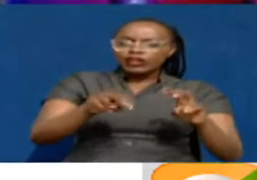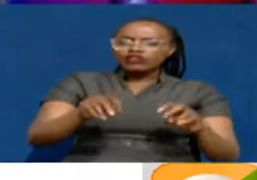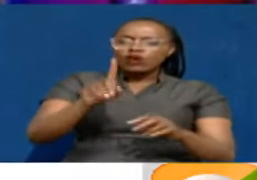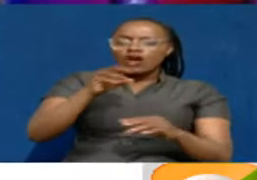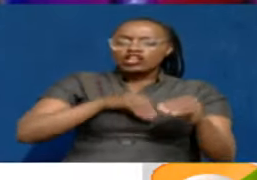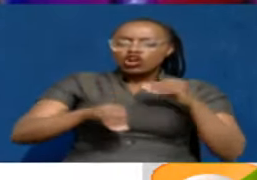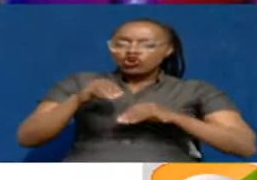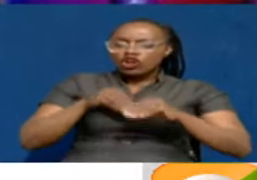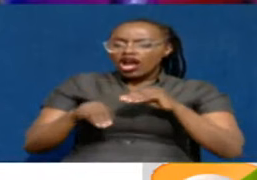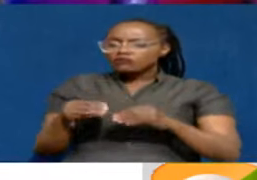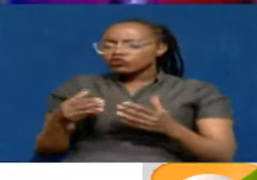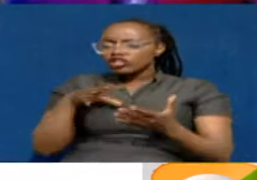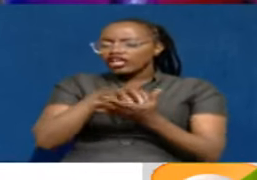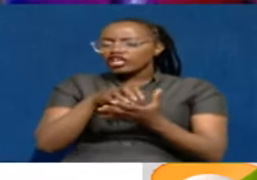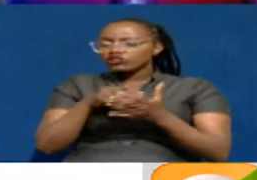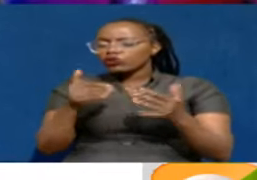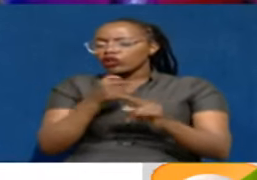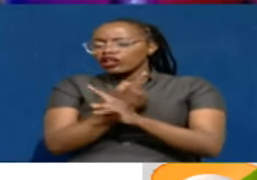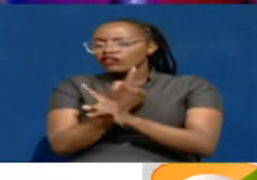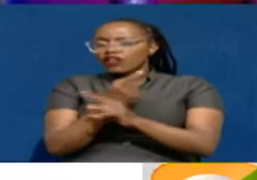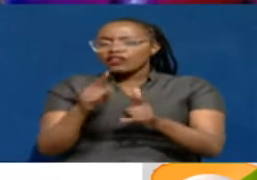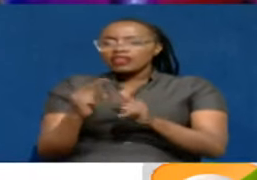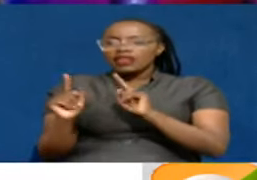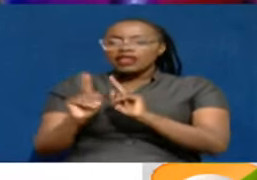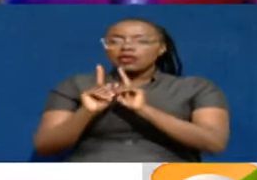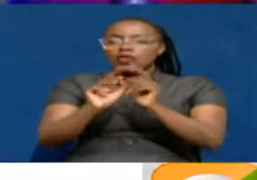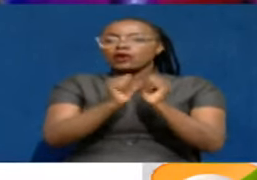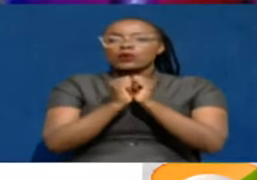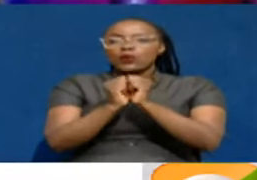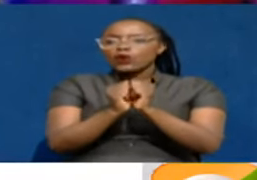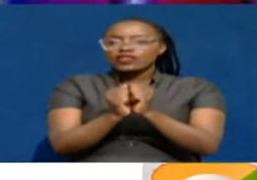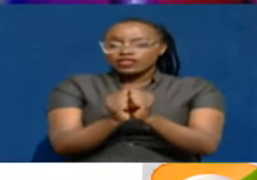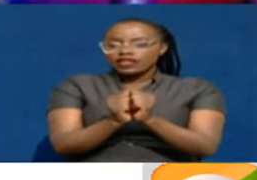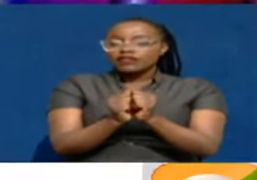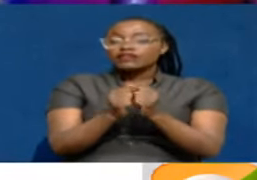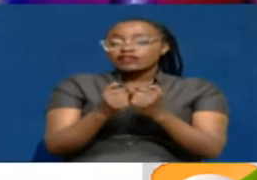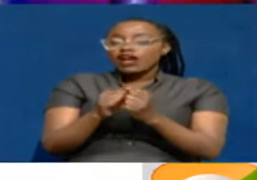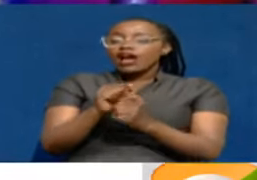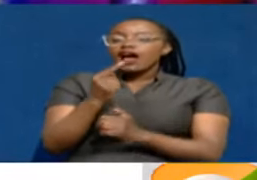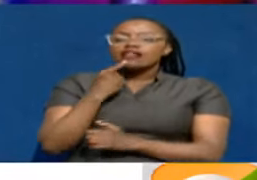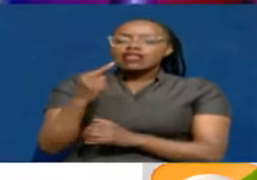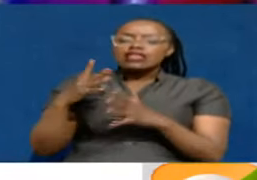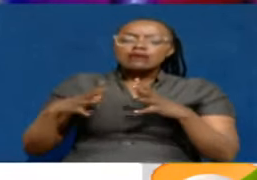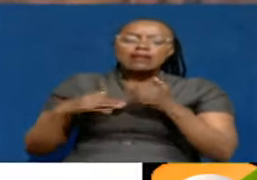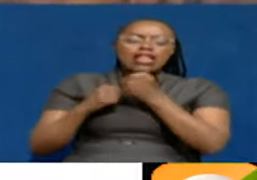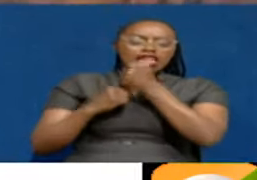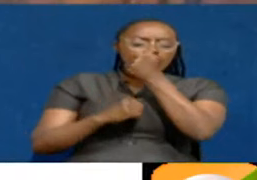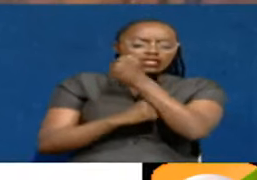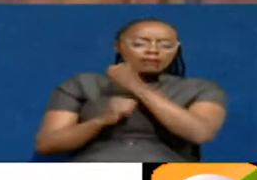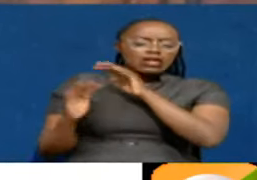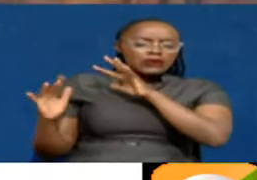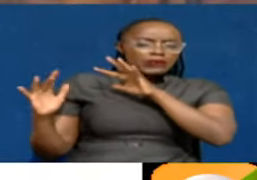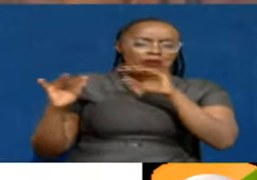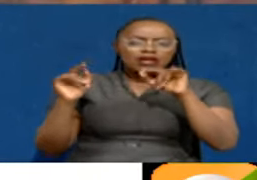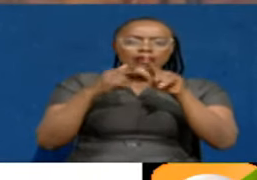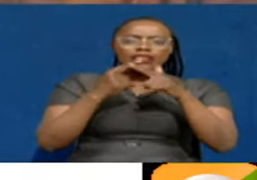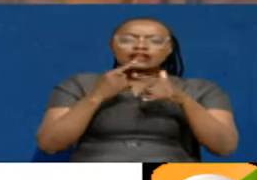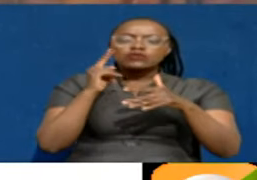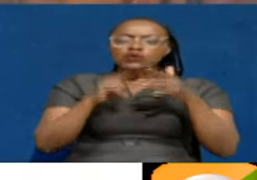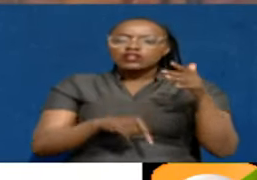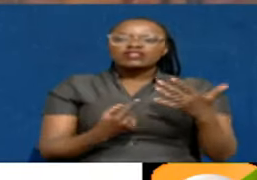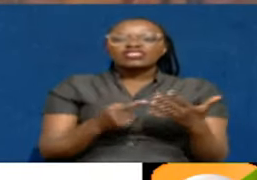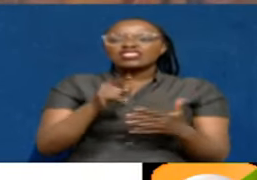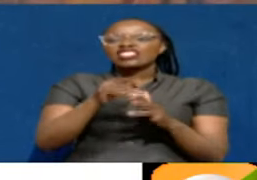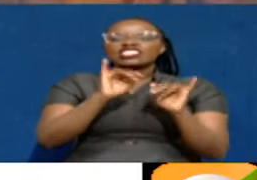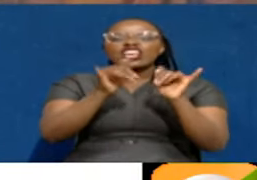one corruption scandal or another, and they went there with hundreds, if not thousands, of their supporters, and when they came out, they told us